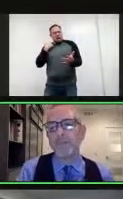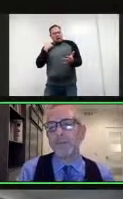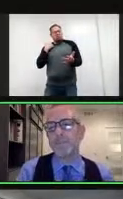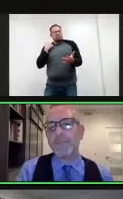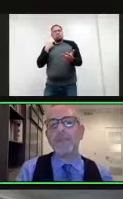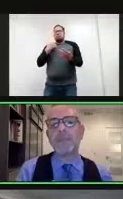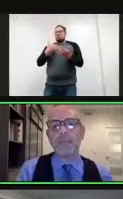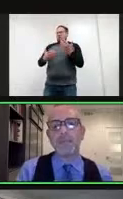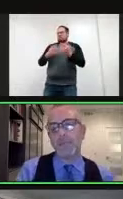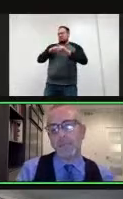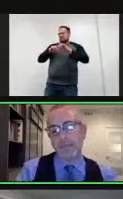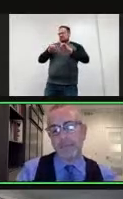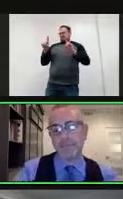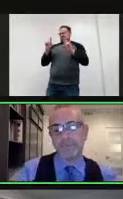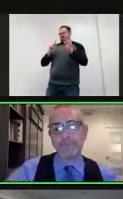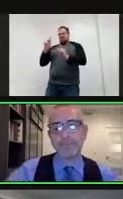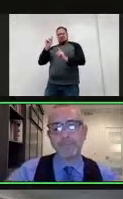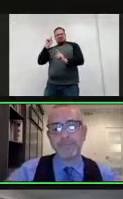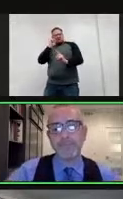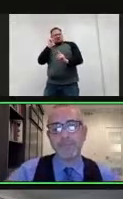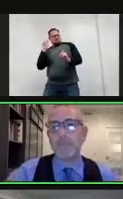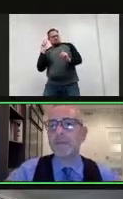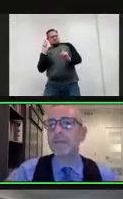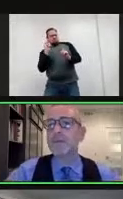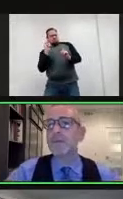what people maybe think it is.